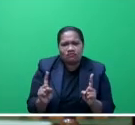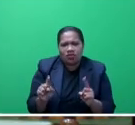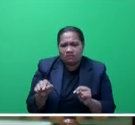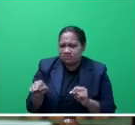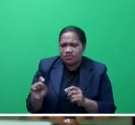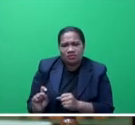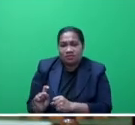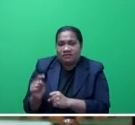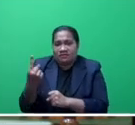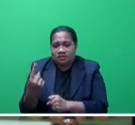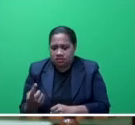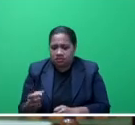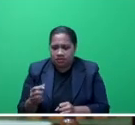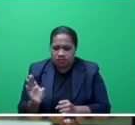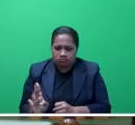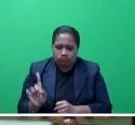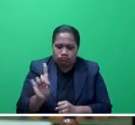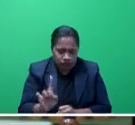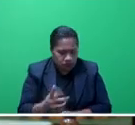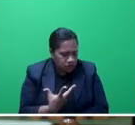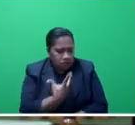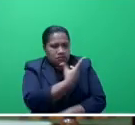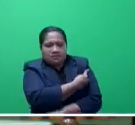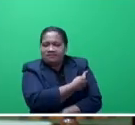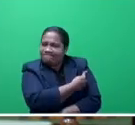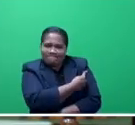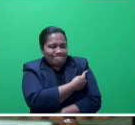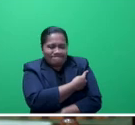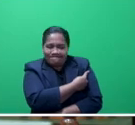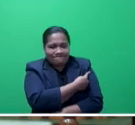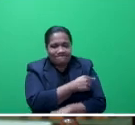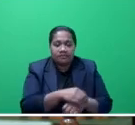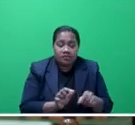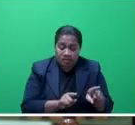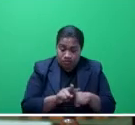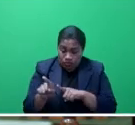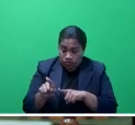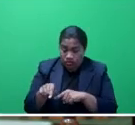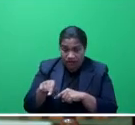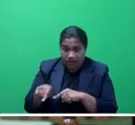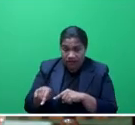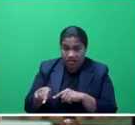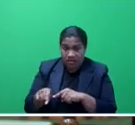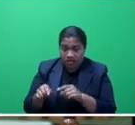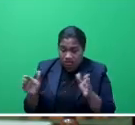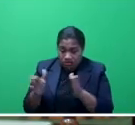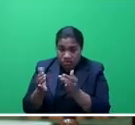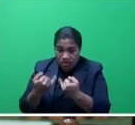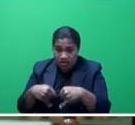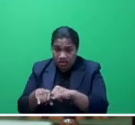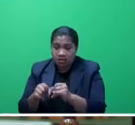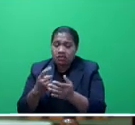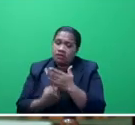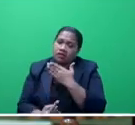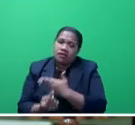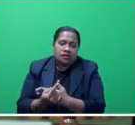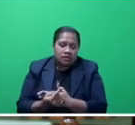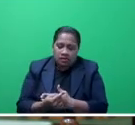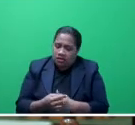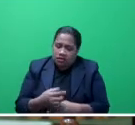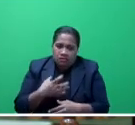line to get vaccines. Most of the tourism-dependent small island countries have suffered double-digit economic